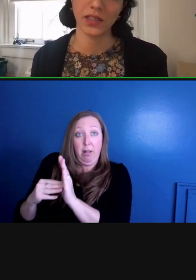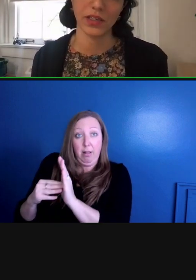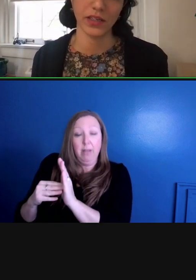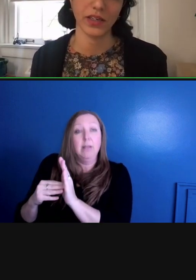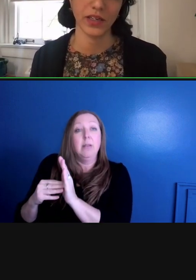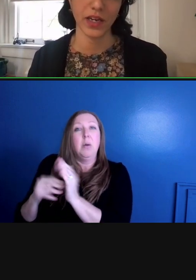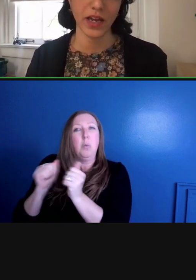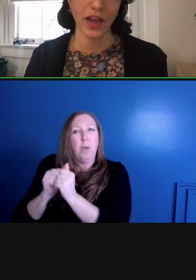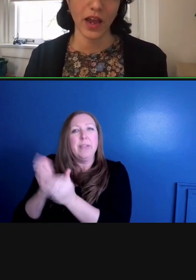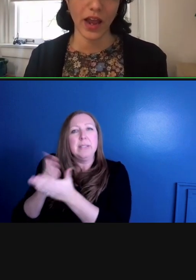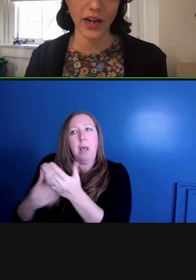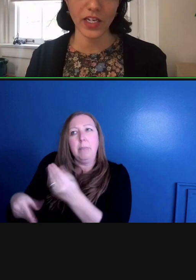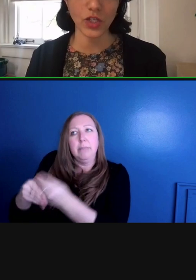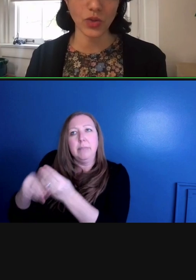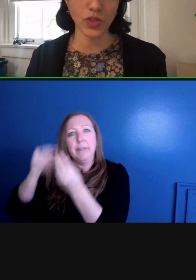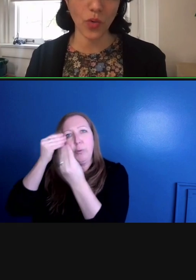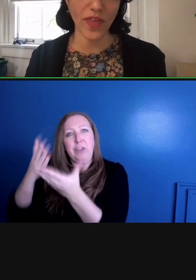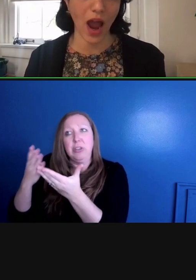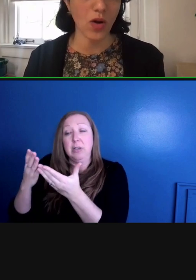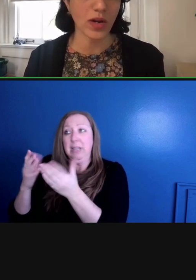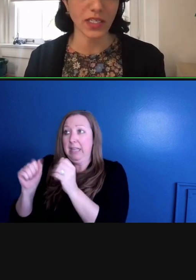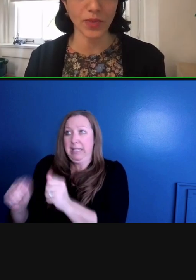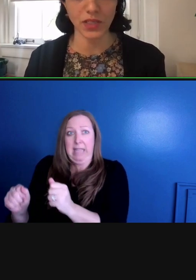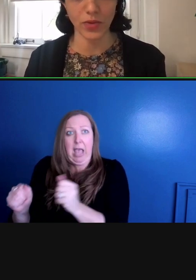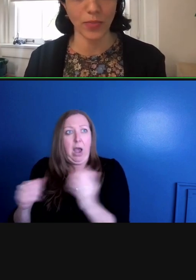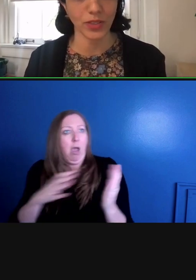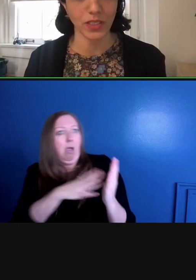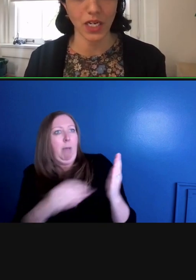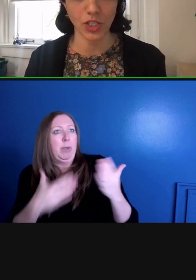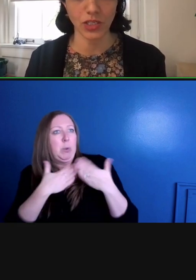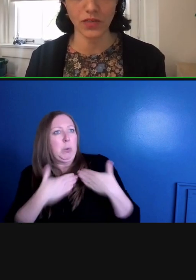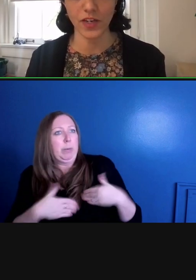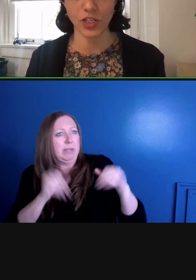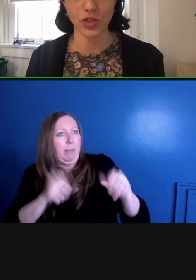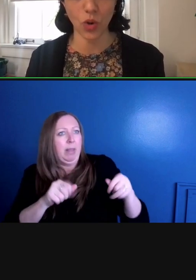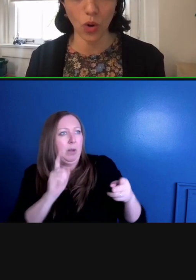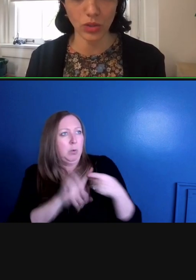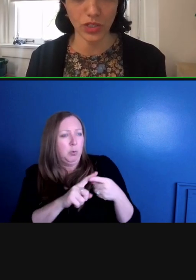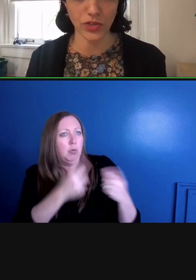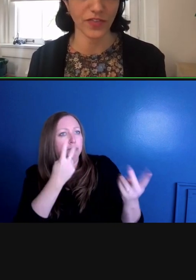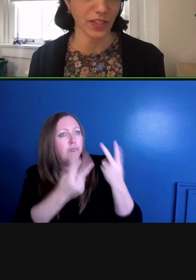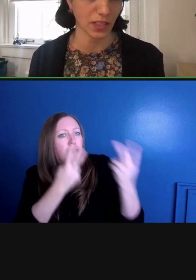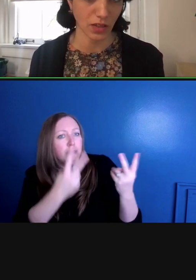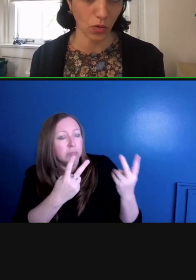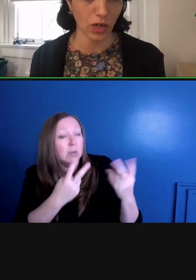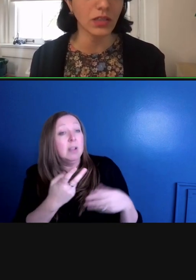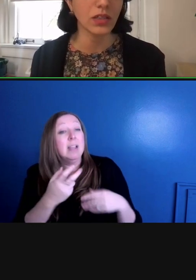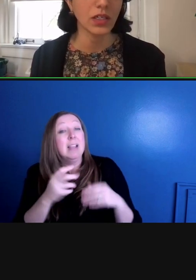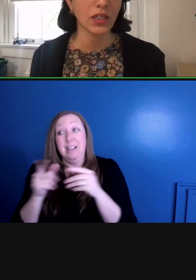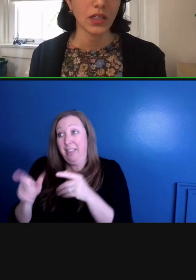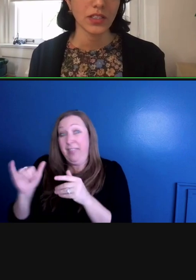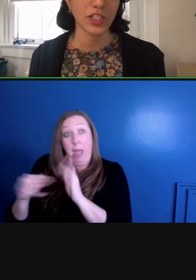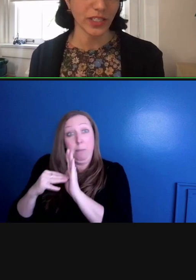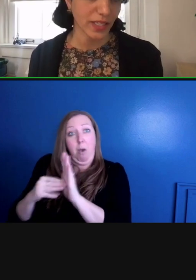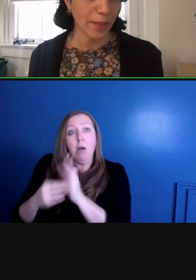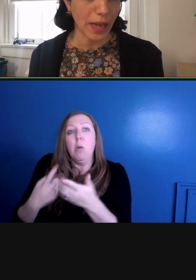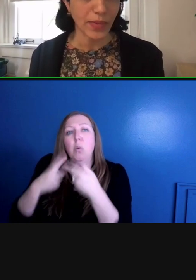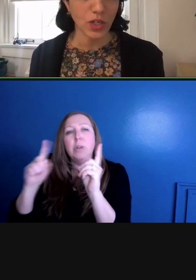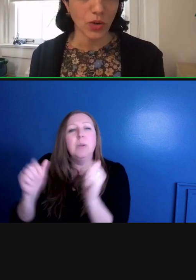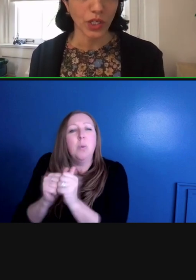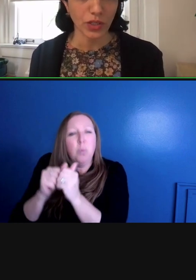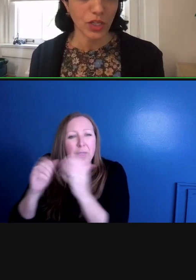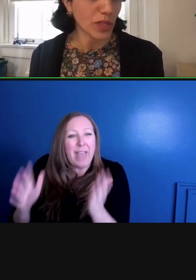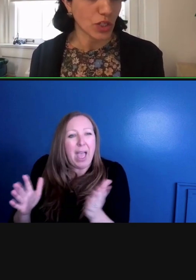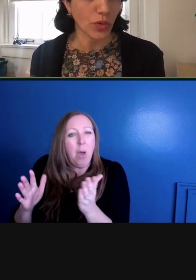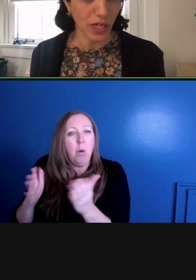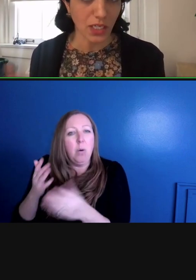judgments. And it can do so without explicit representations of agents' goals or the physics of the world, suggesting that